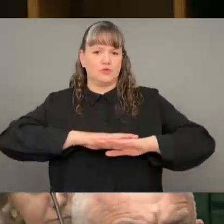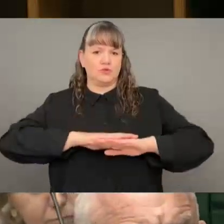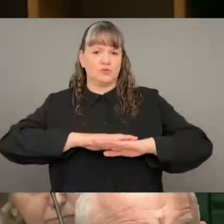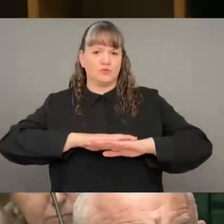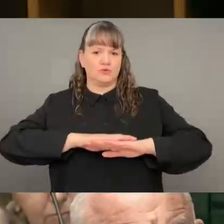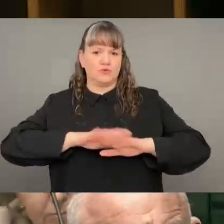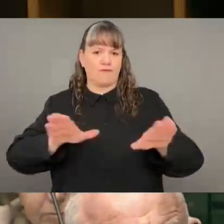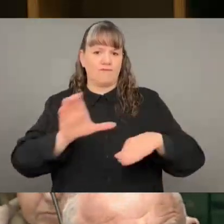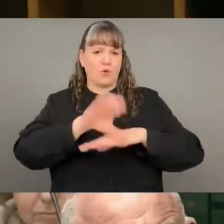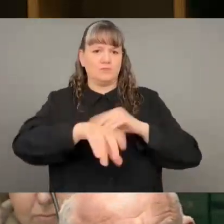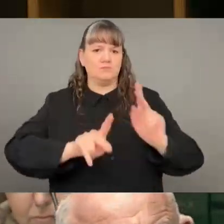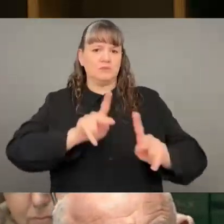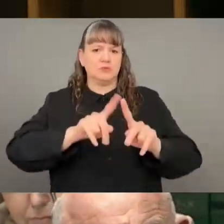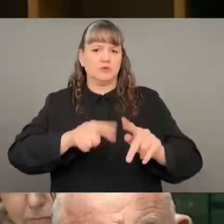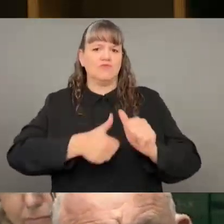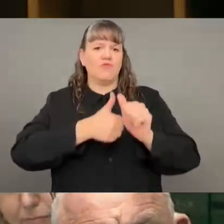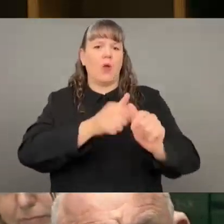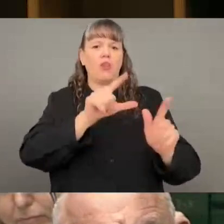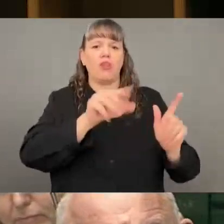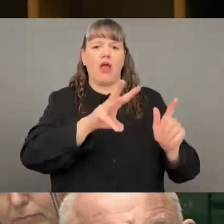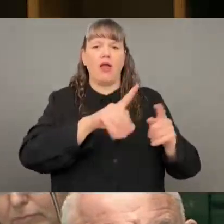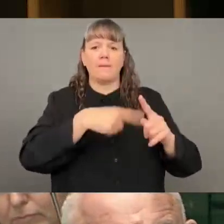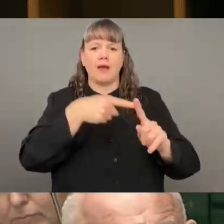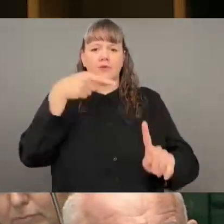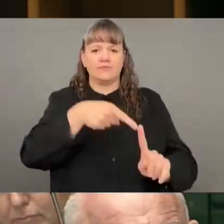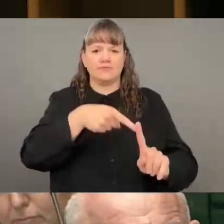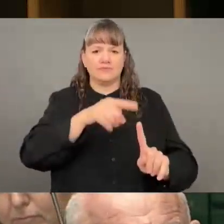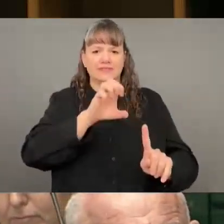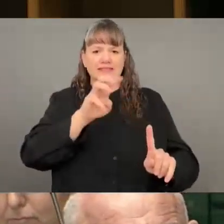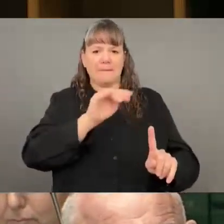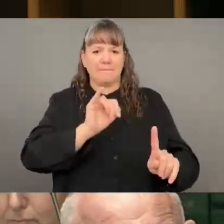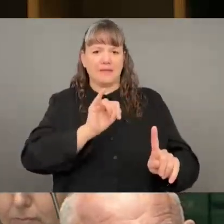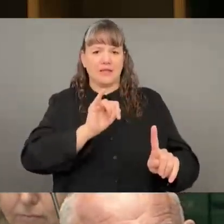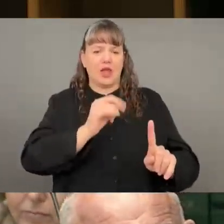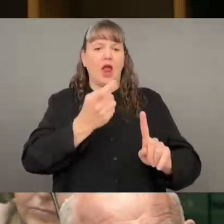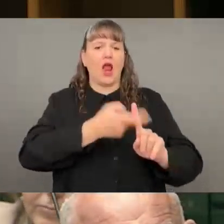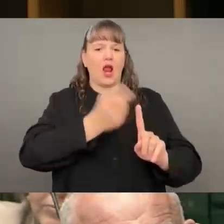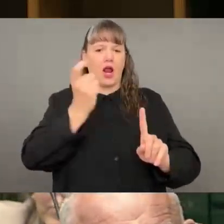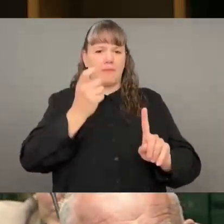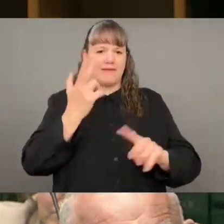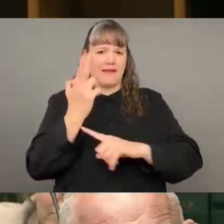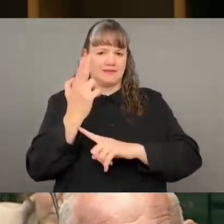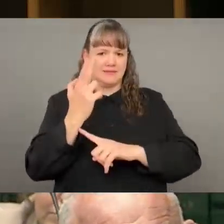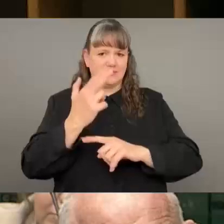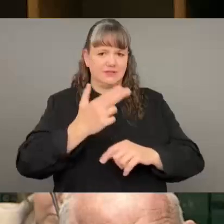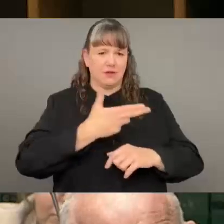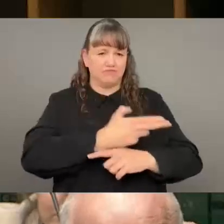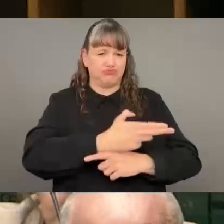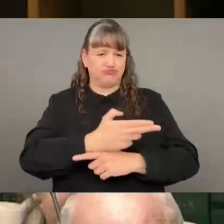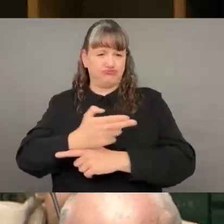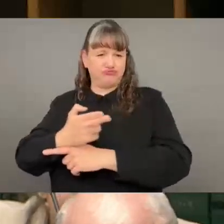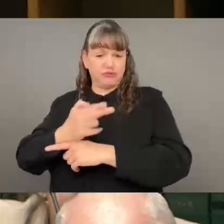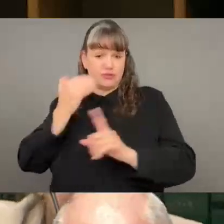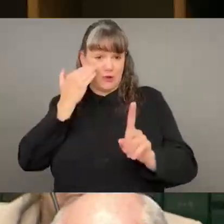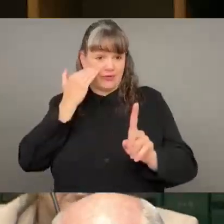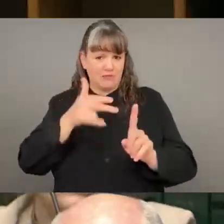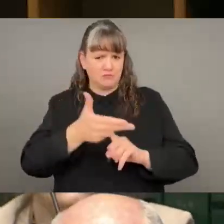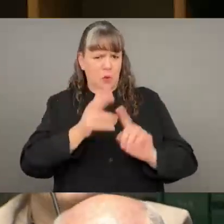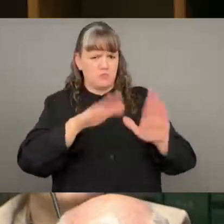Mr. Speaker, you can imagine how safe we would be in this province. Is why I'm glad we're over here and they're over there.